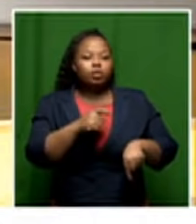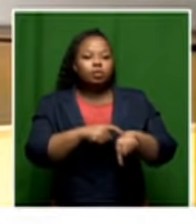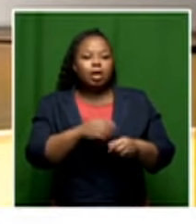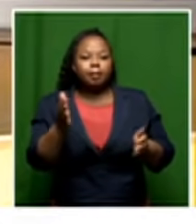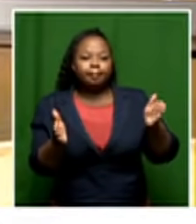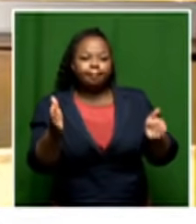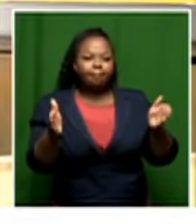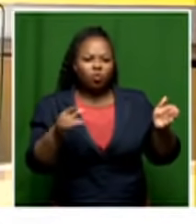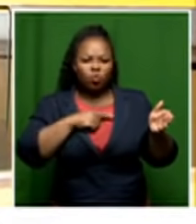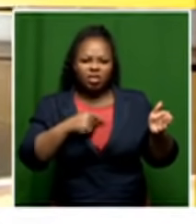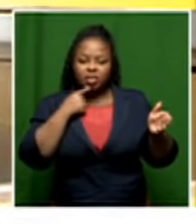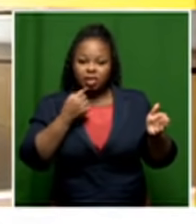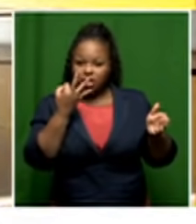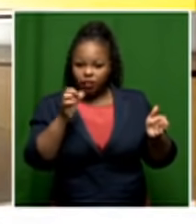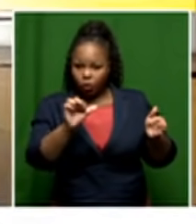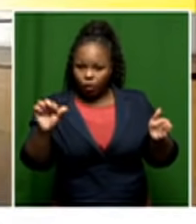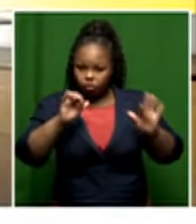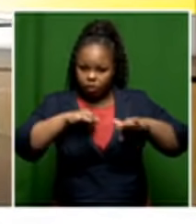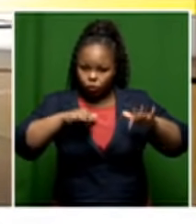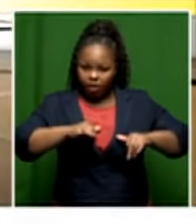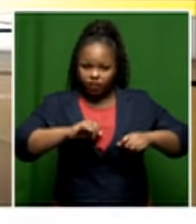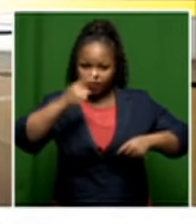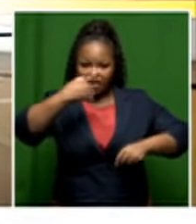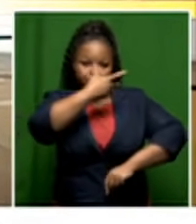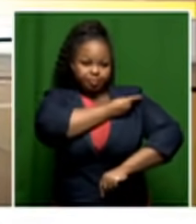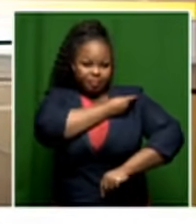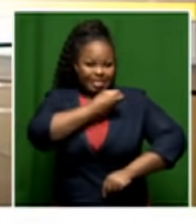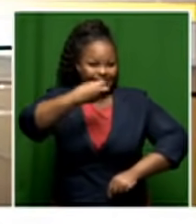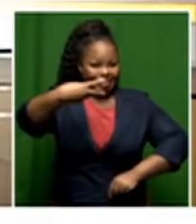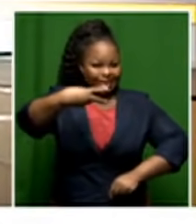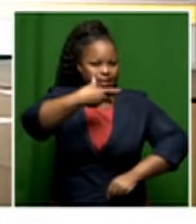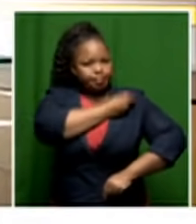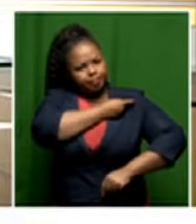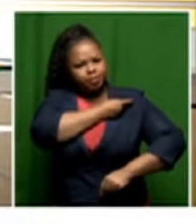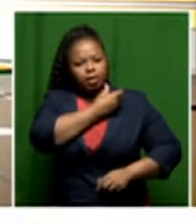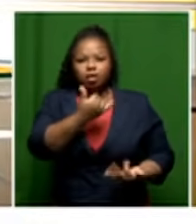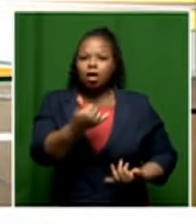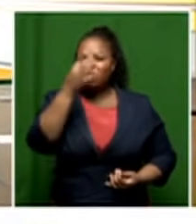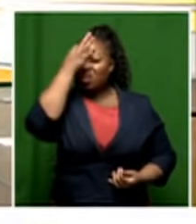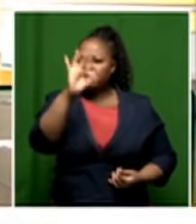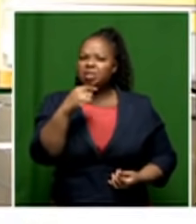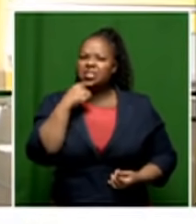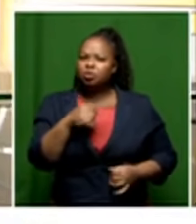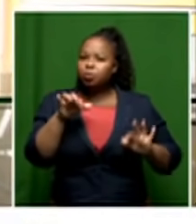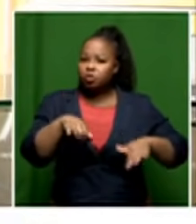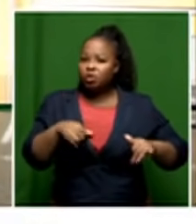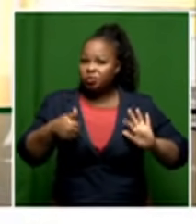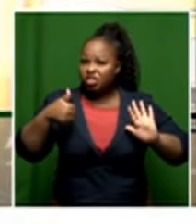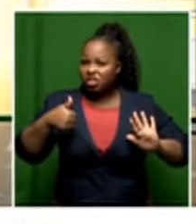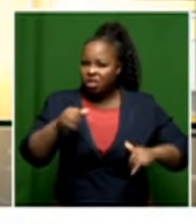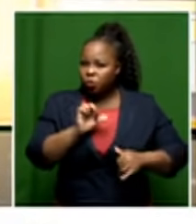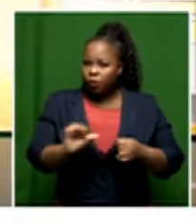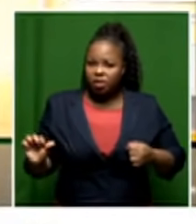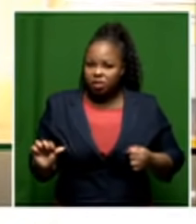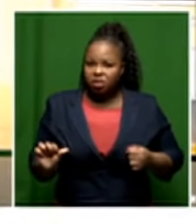the recommendation was 3 weeks. Now, our government perhaps looking at the 6 weeks gap between them. Is this a little bit